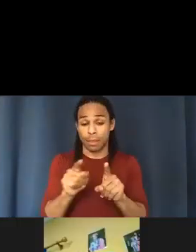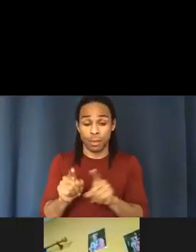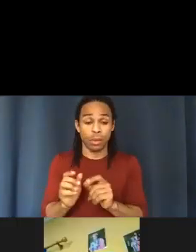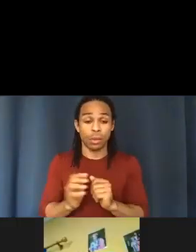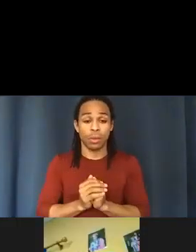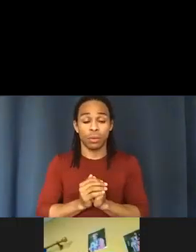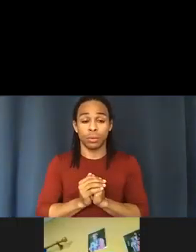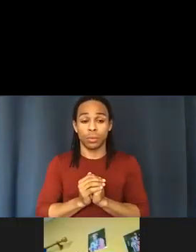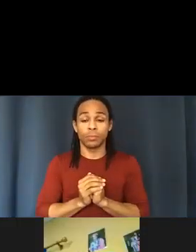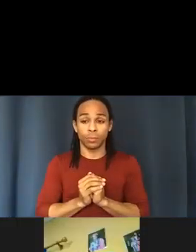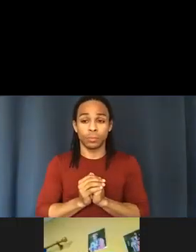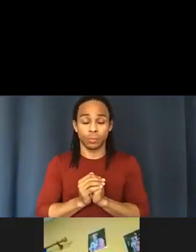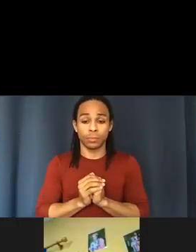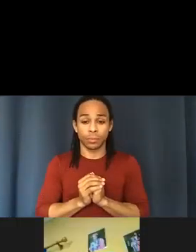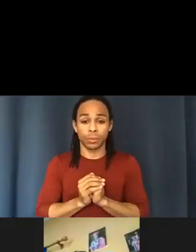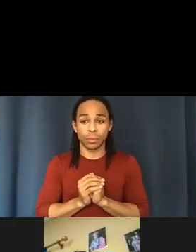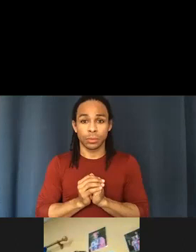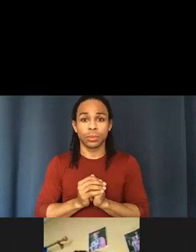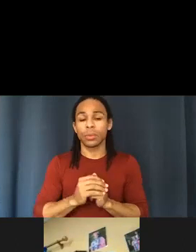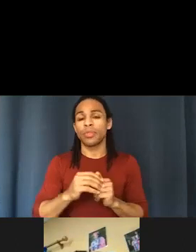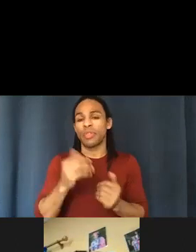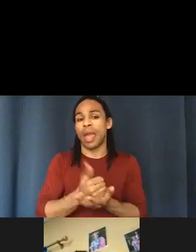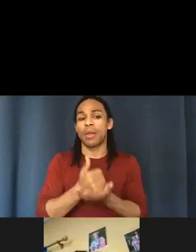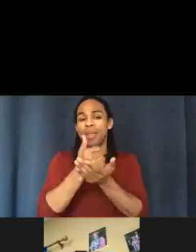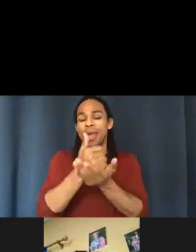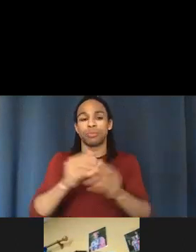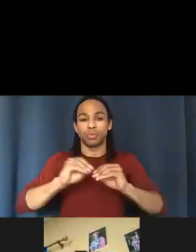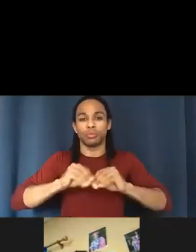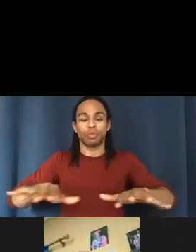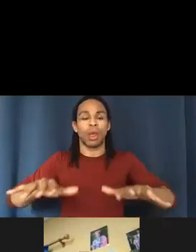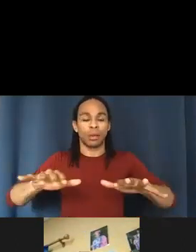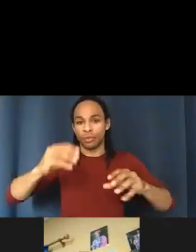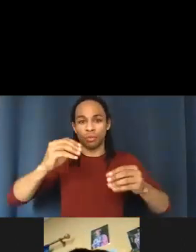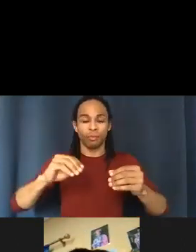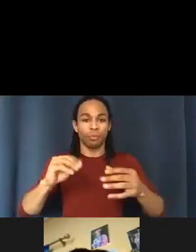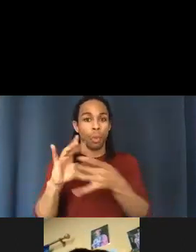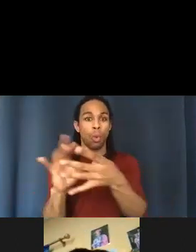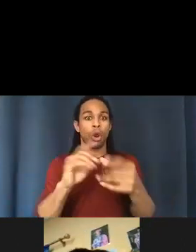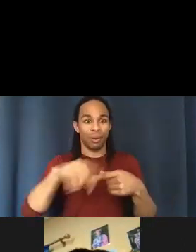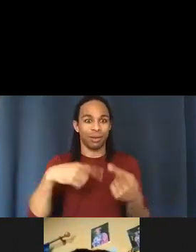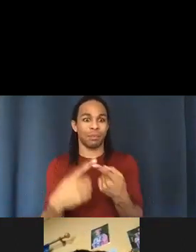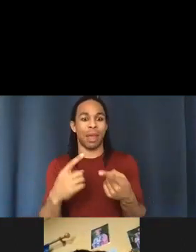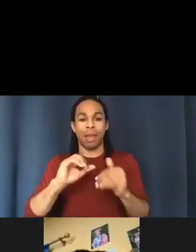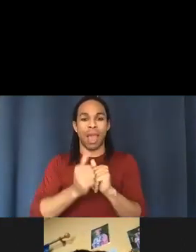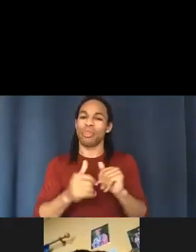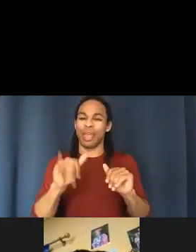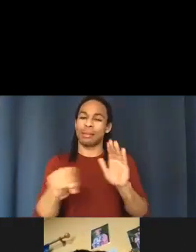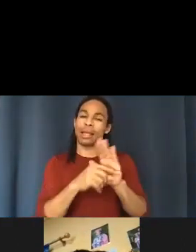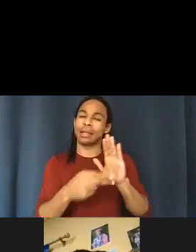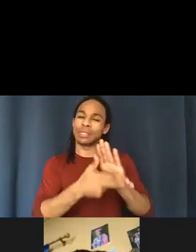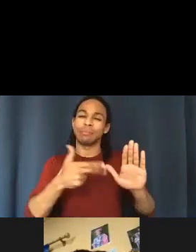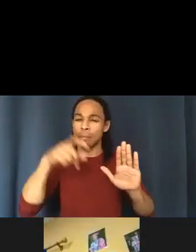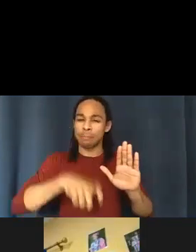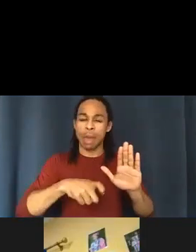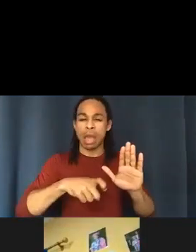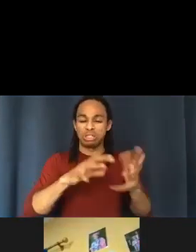tell people of issues of stigma and how it can assist them. Thank you very much. Thank you very much. Our next